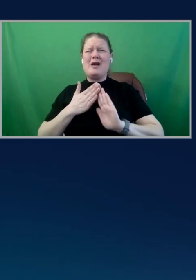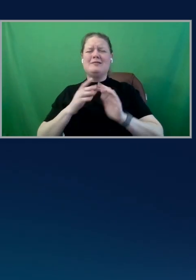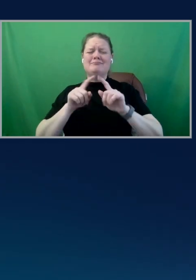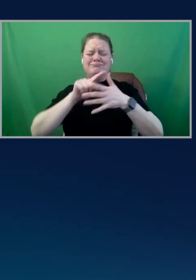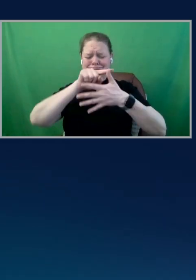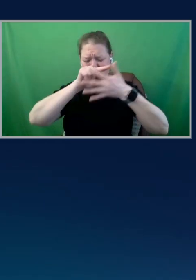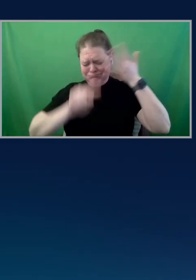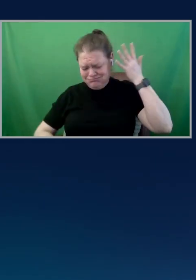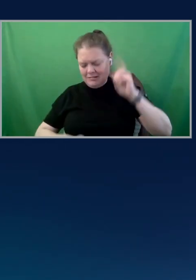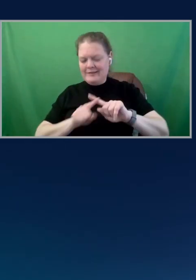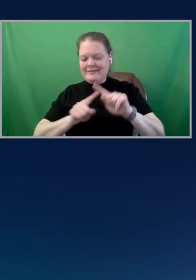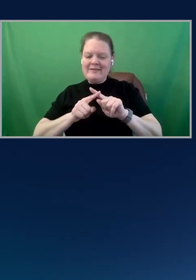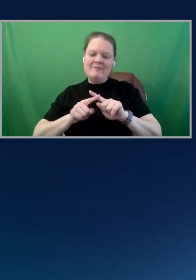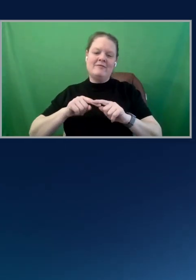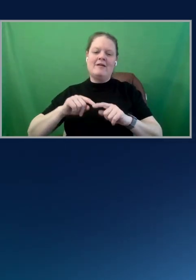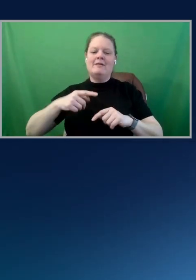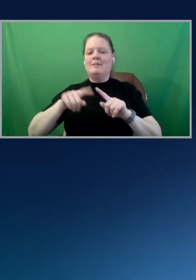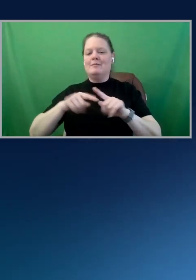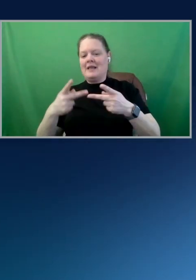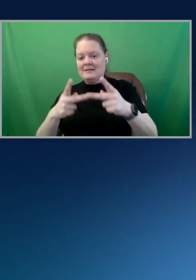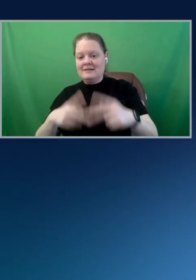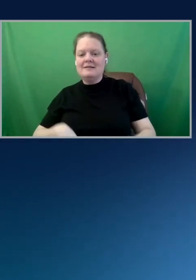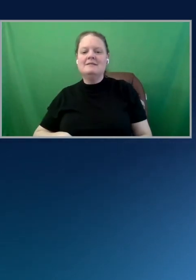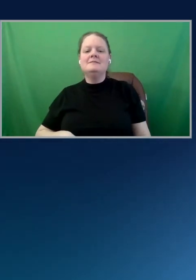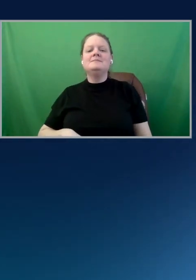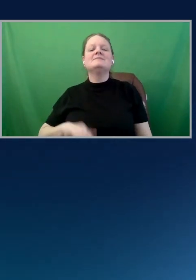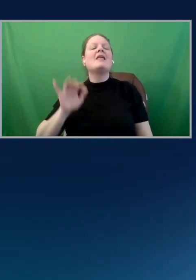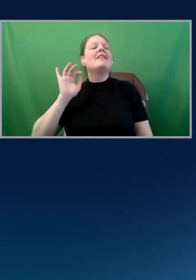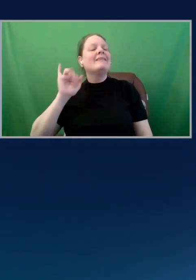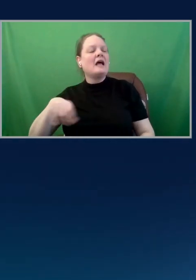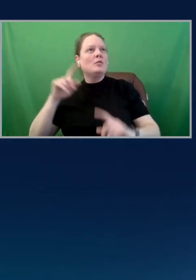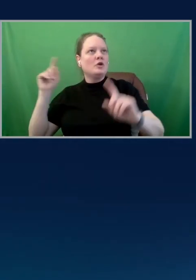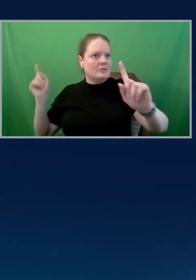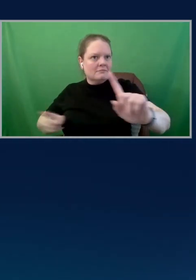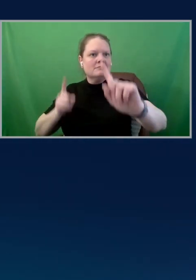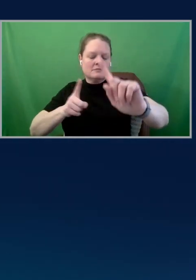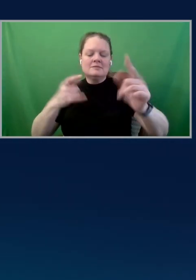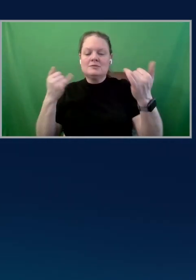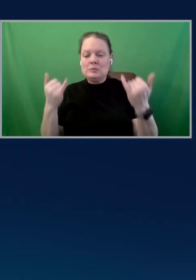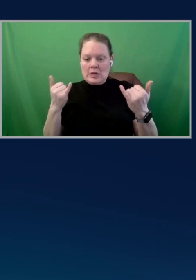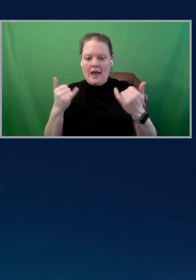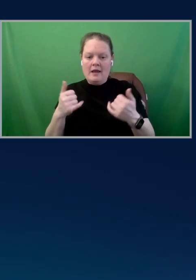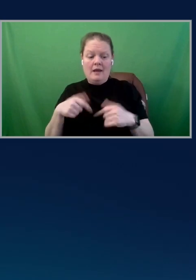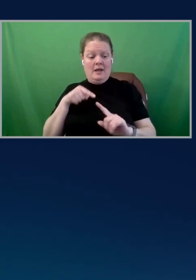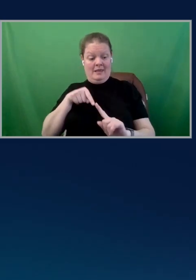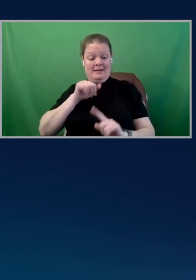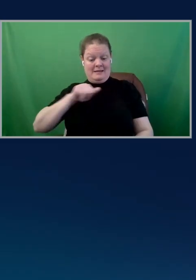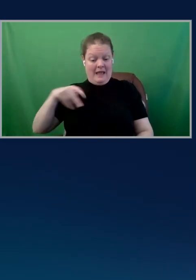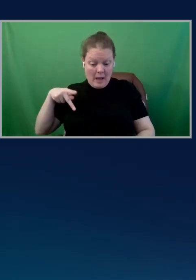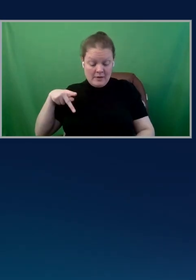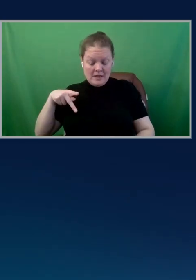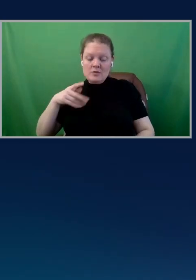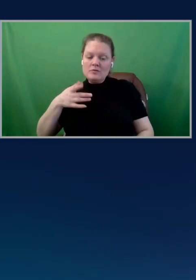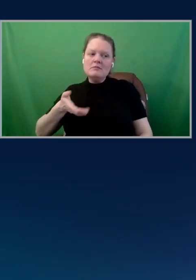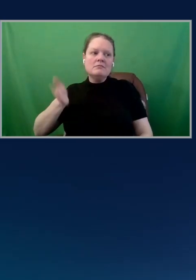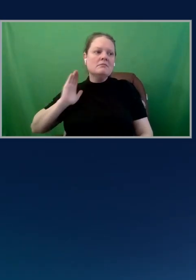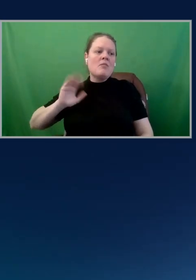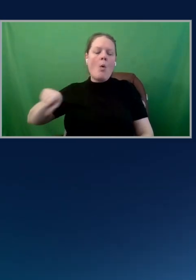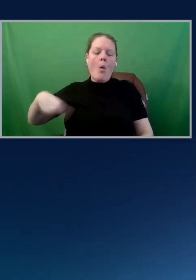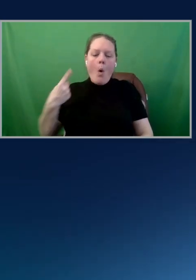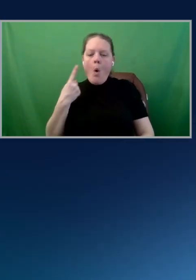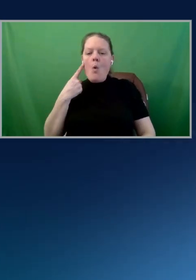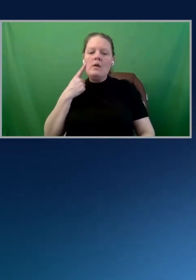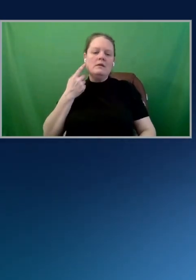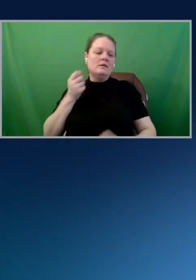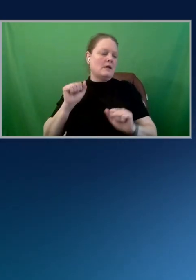is one of these targets. That's what you're working towards today, right? Is taking this application that was only applicable on